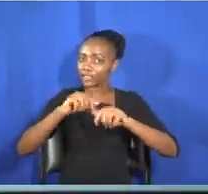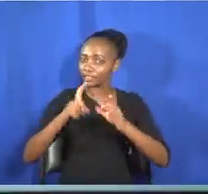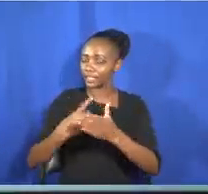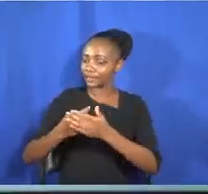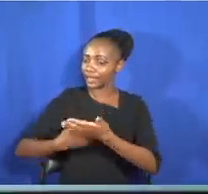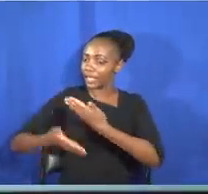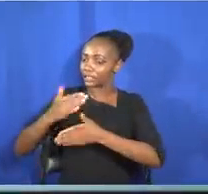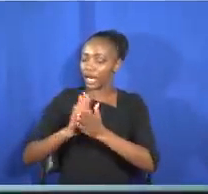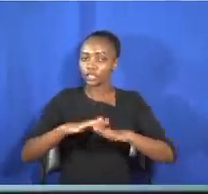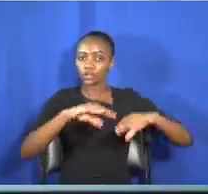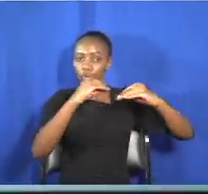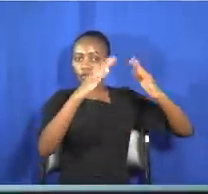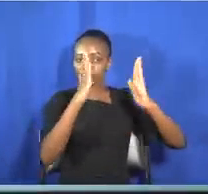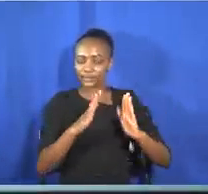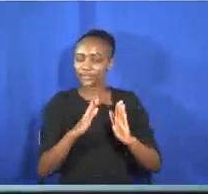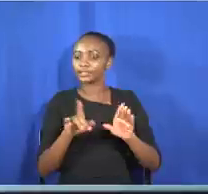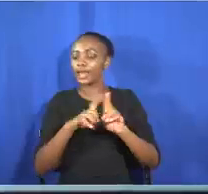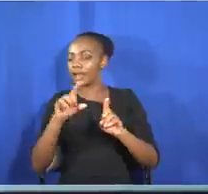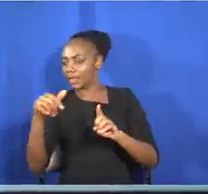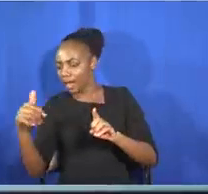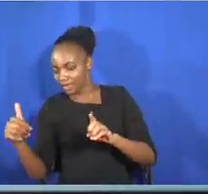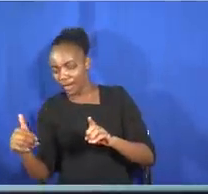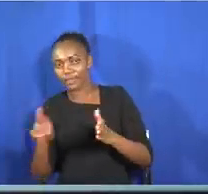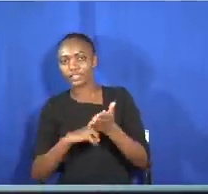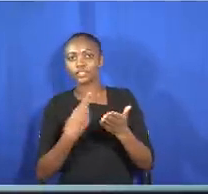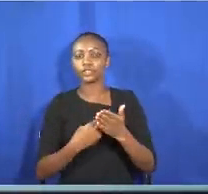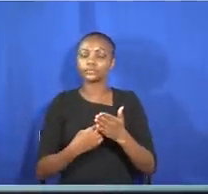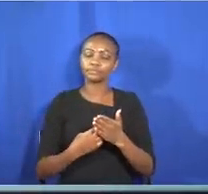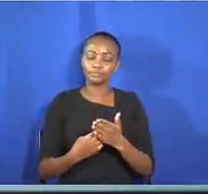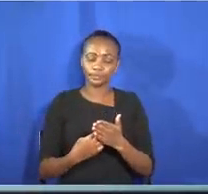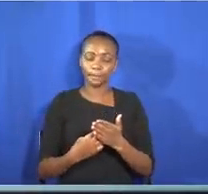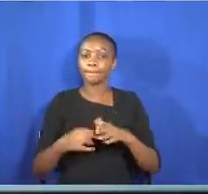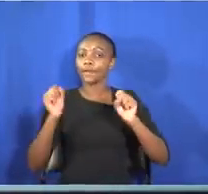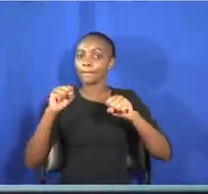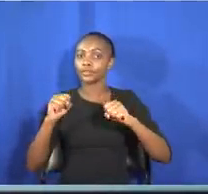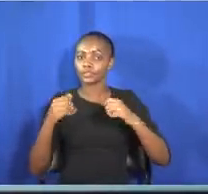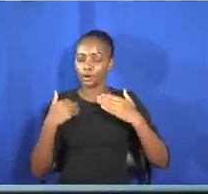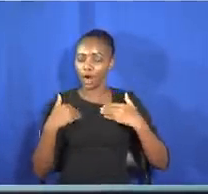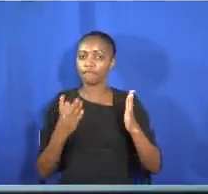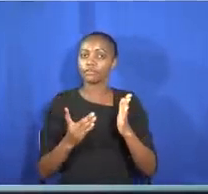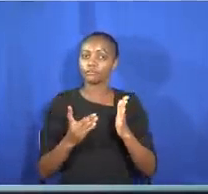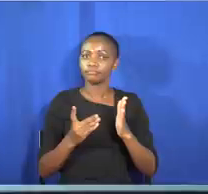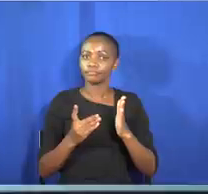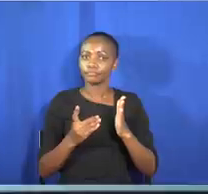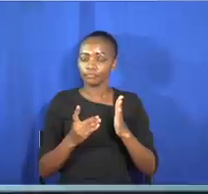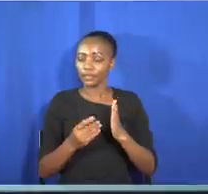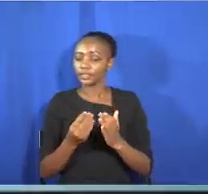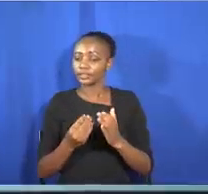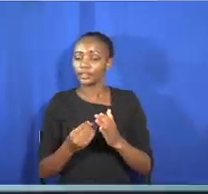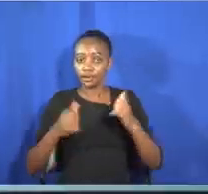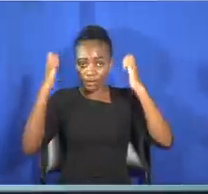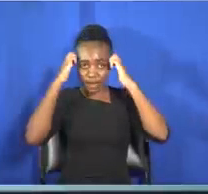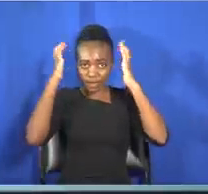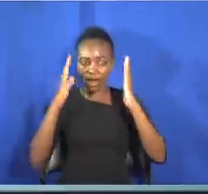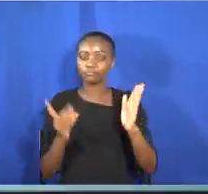activities, and that interactions with the teachers, peers, and instructional materials influence cognitive and affective development